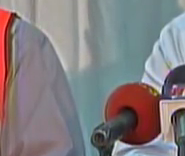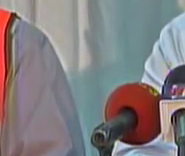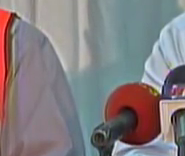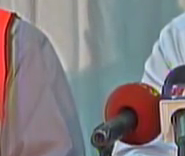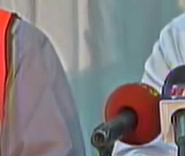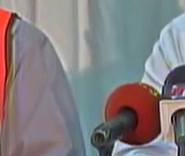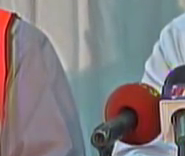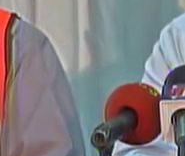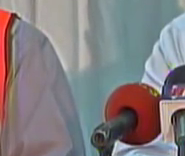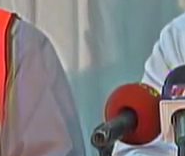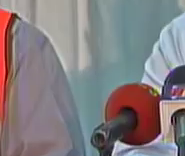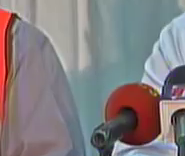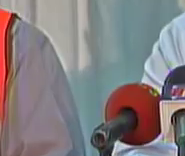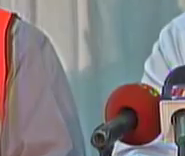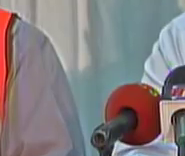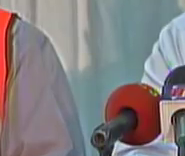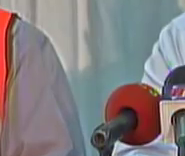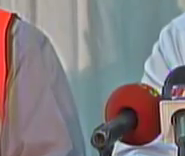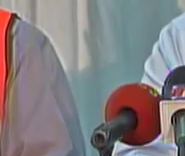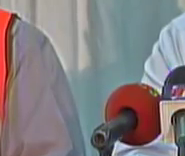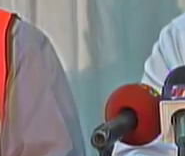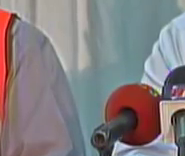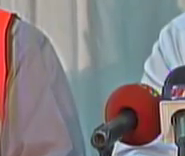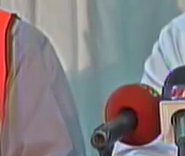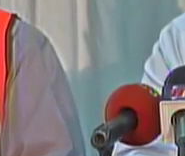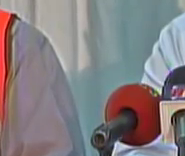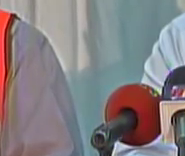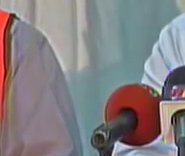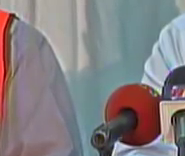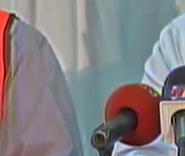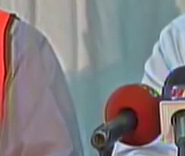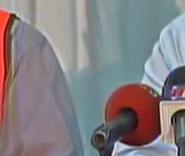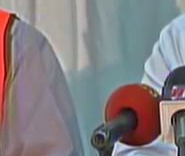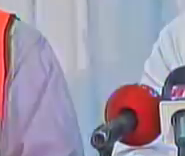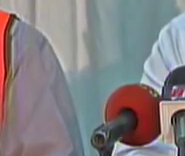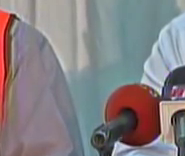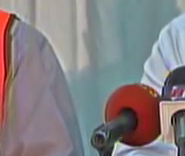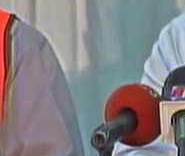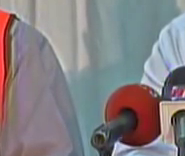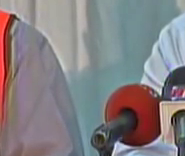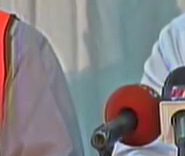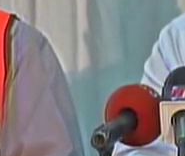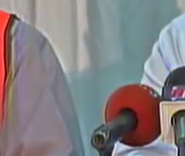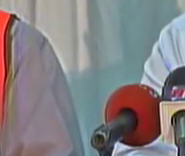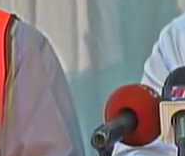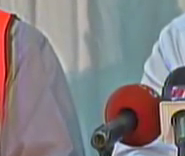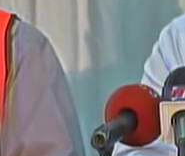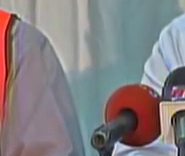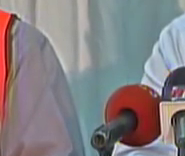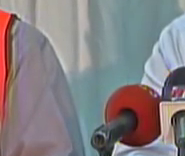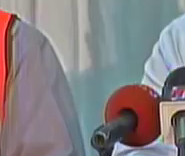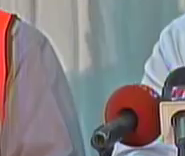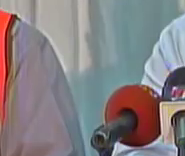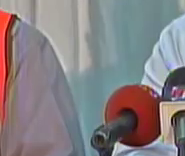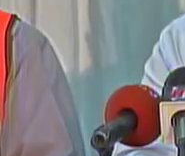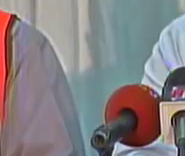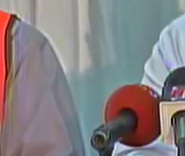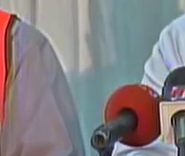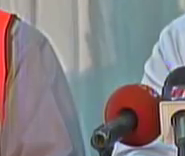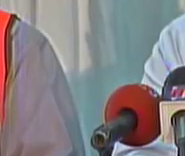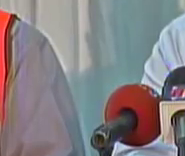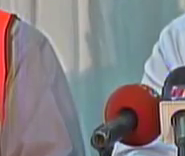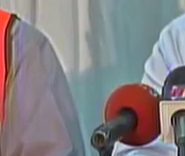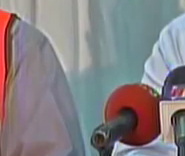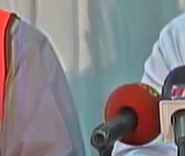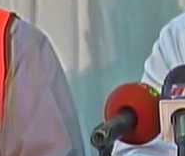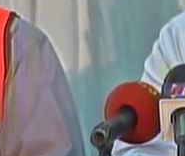they think their purpose is, what it is that they hope to achieve. As I've said repeatedly, I don't know who would wish death in a situation